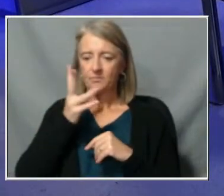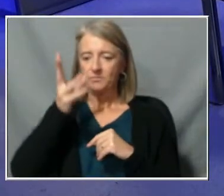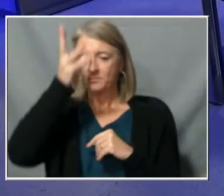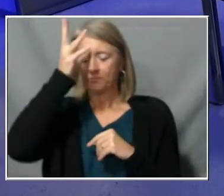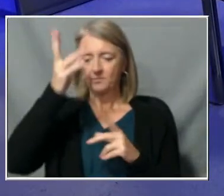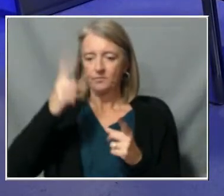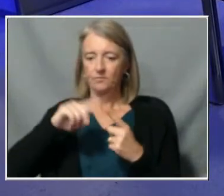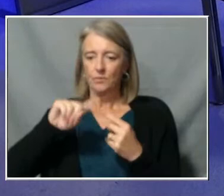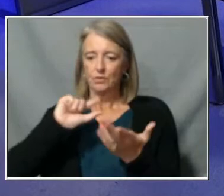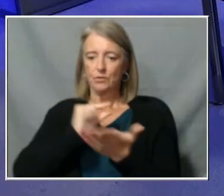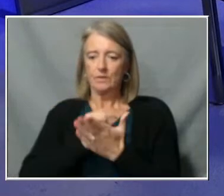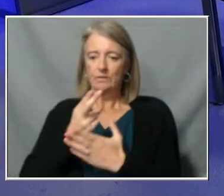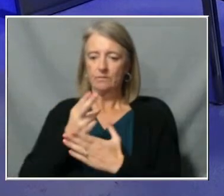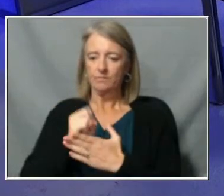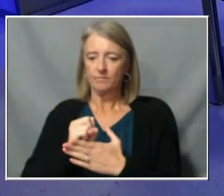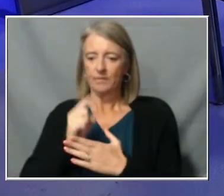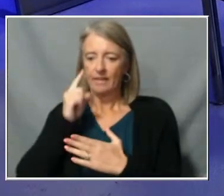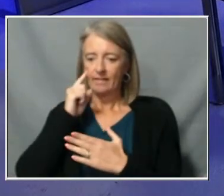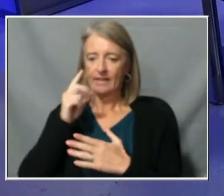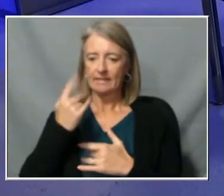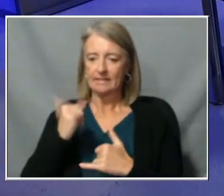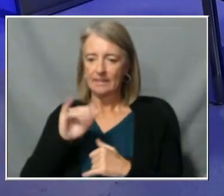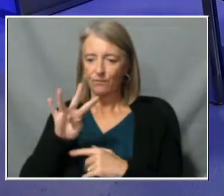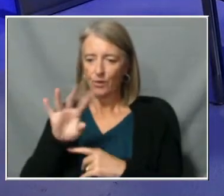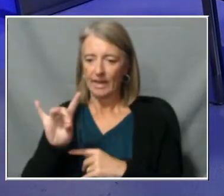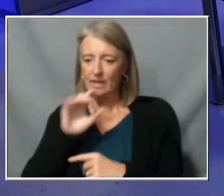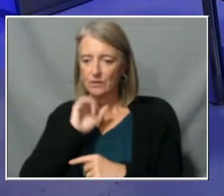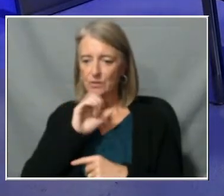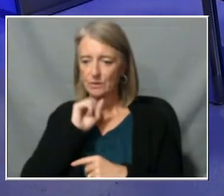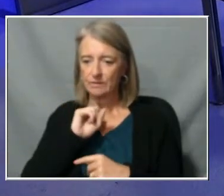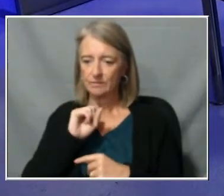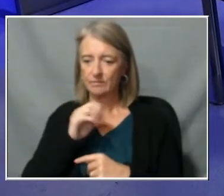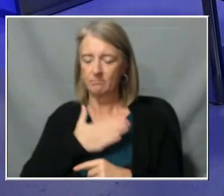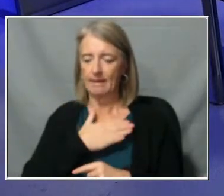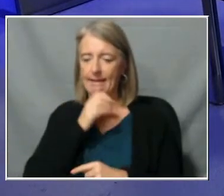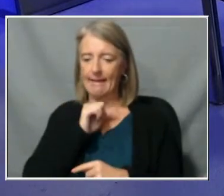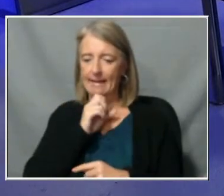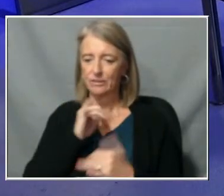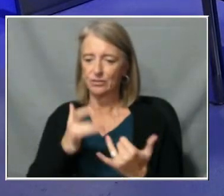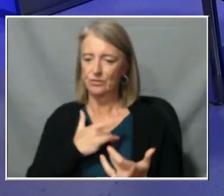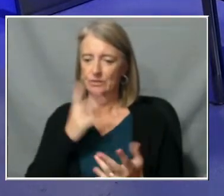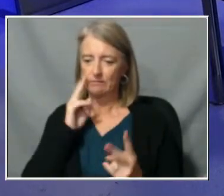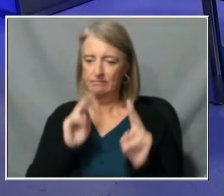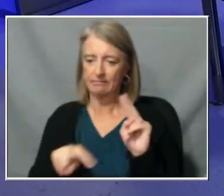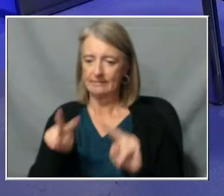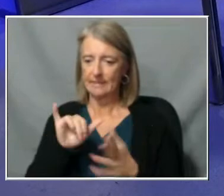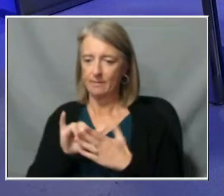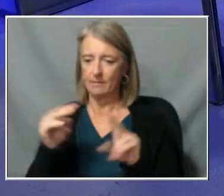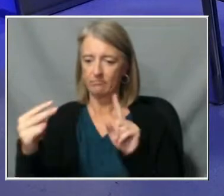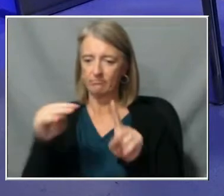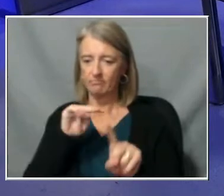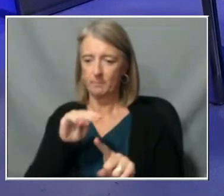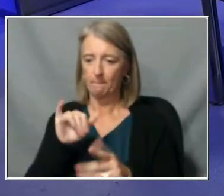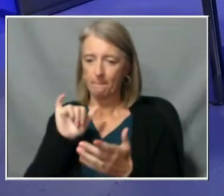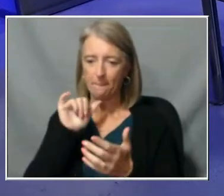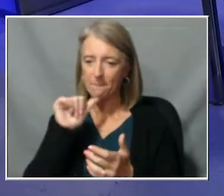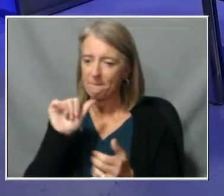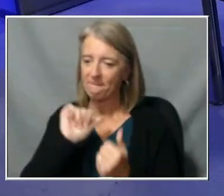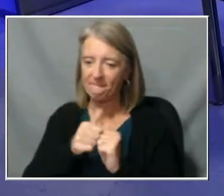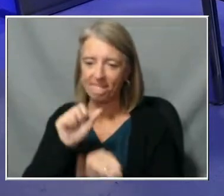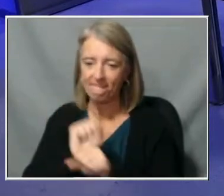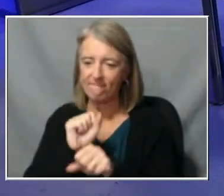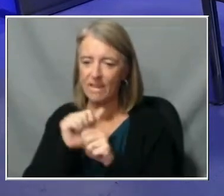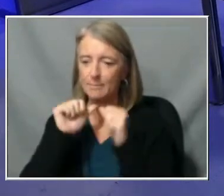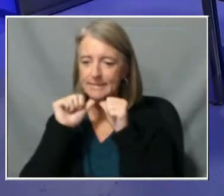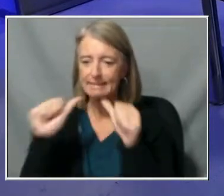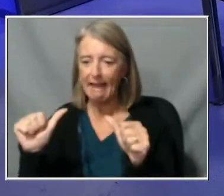graduated high school. Like I think of him as like he's 48 years old. I think of you like my age, you just see him and I'm not. That's not how that works. I know. I'm in denial. I'm in denial